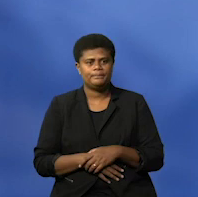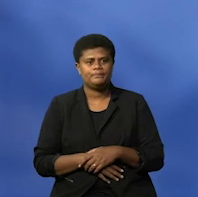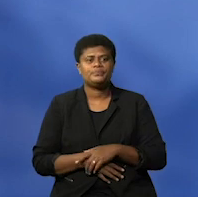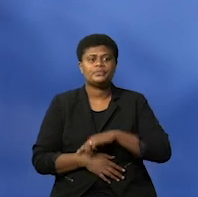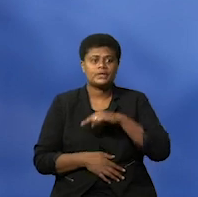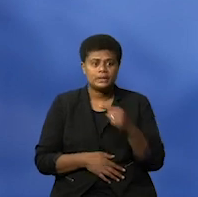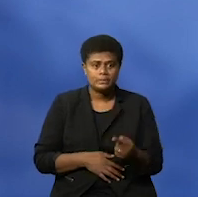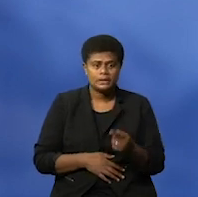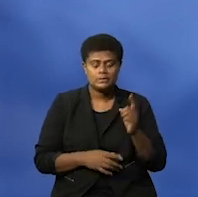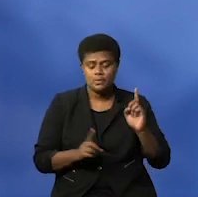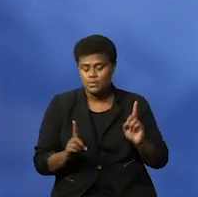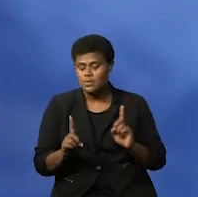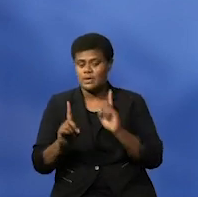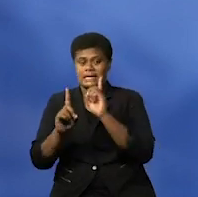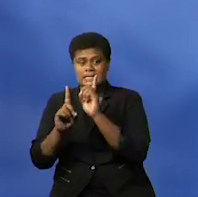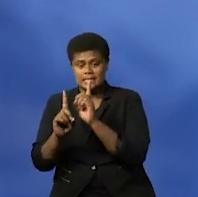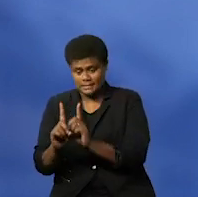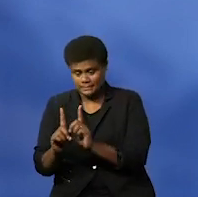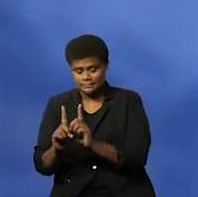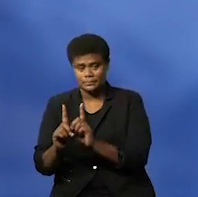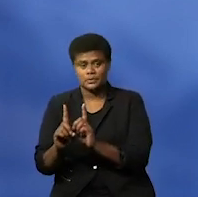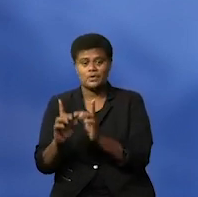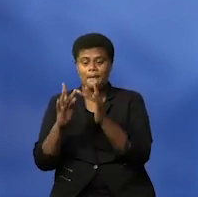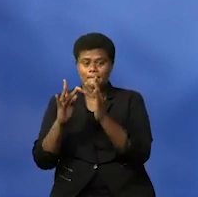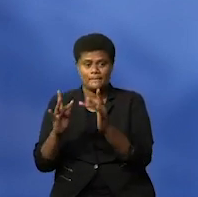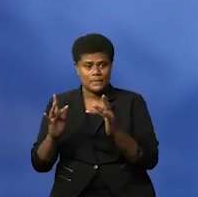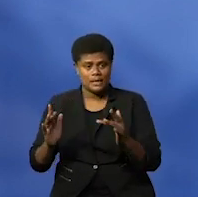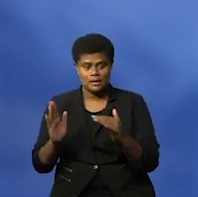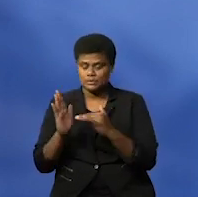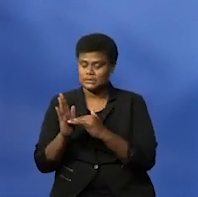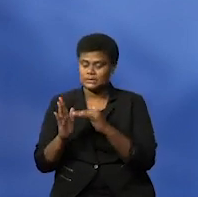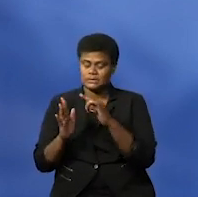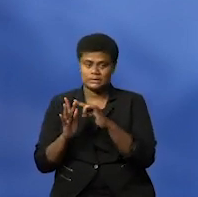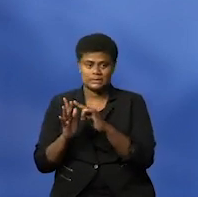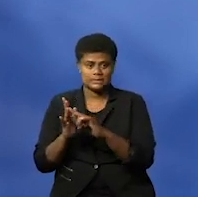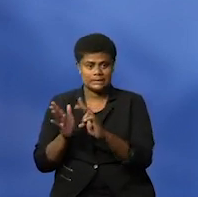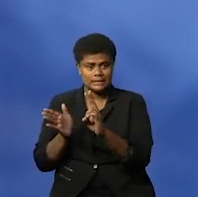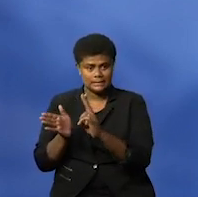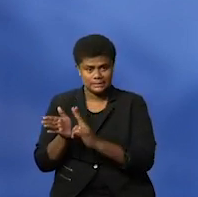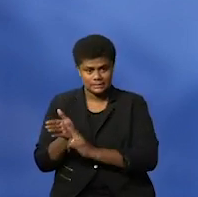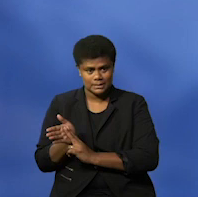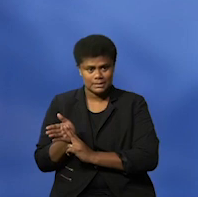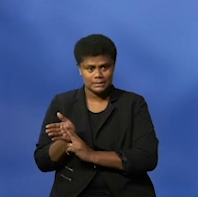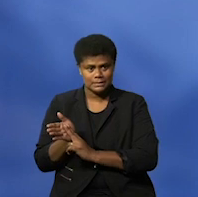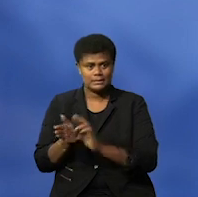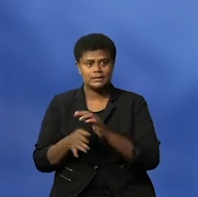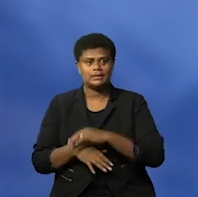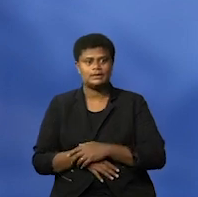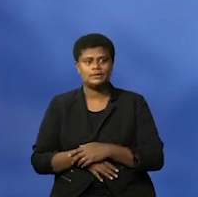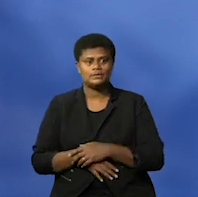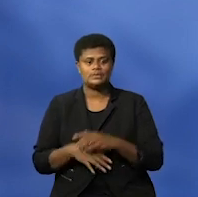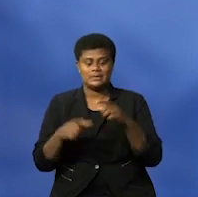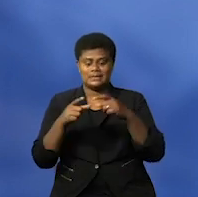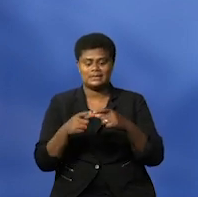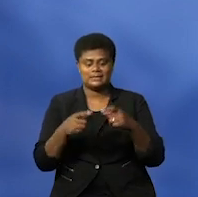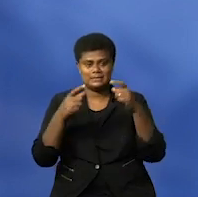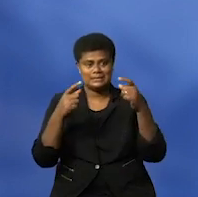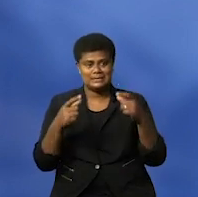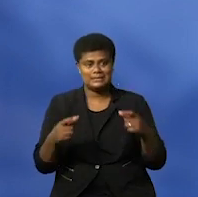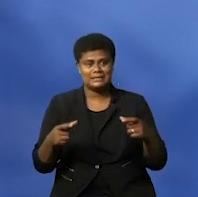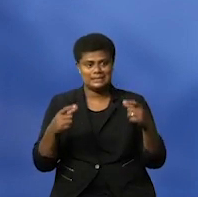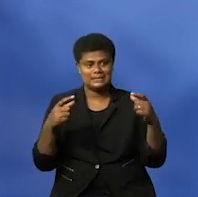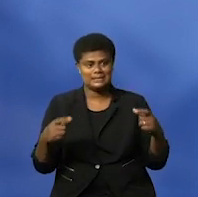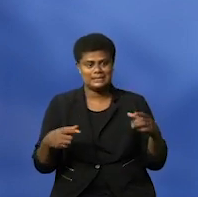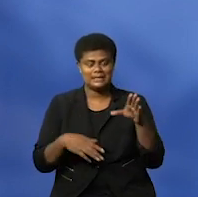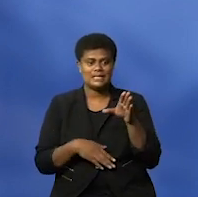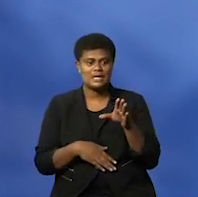Mount Zion and to the city of the living God, the heavenly Jerusalem, to an innumerable company